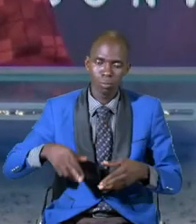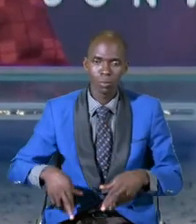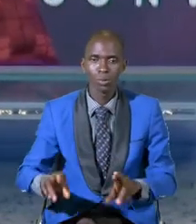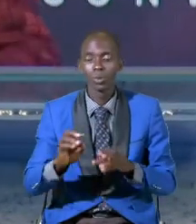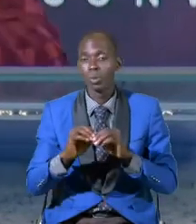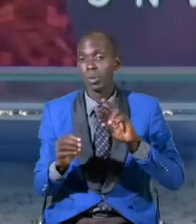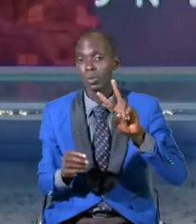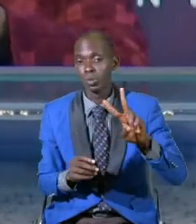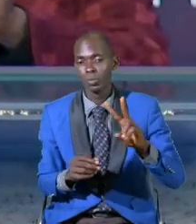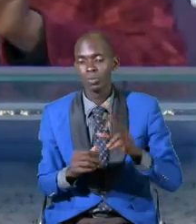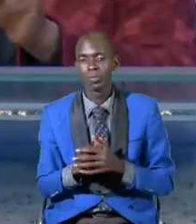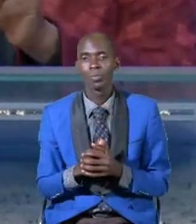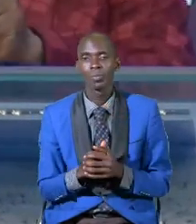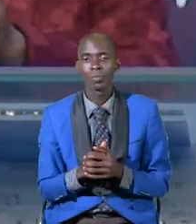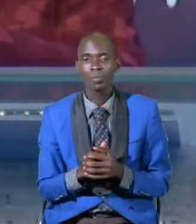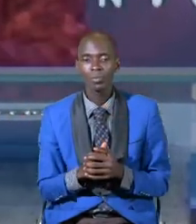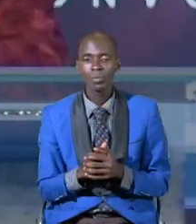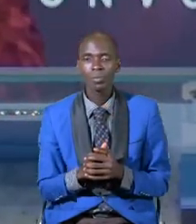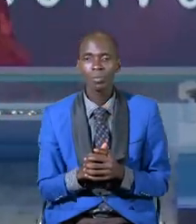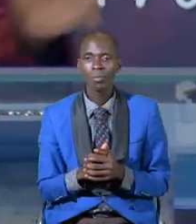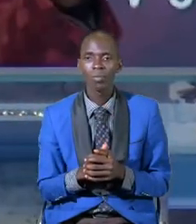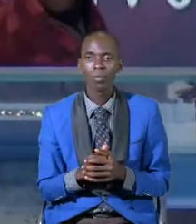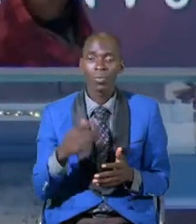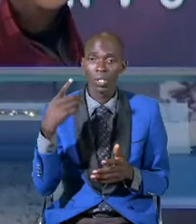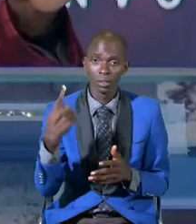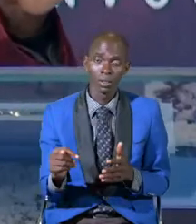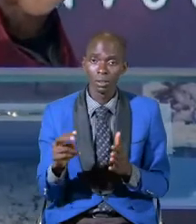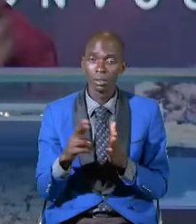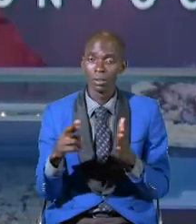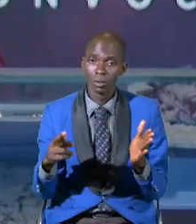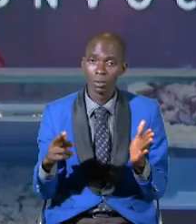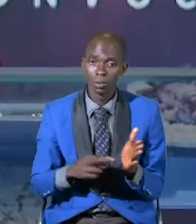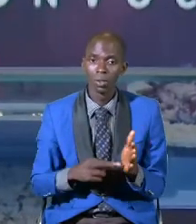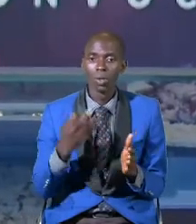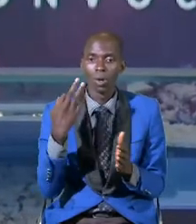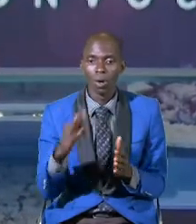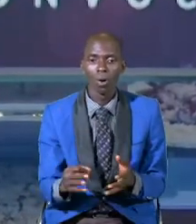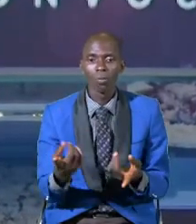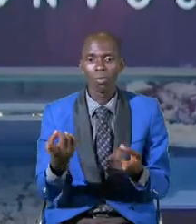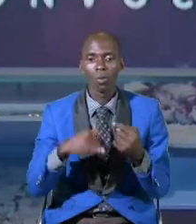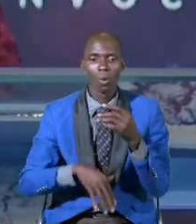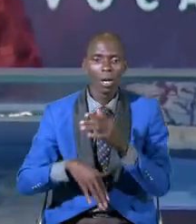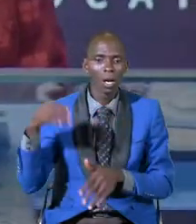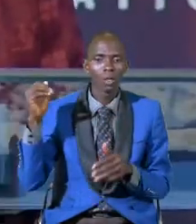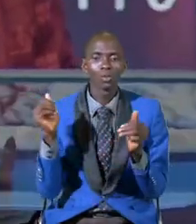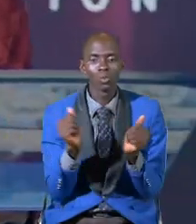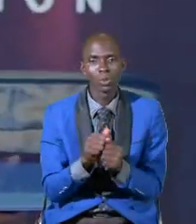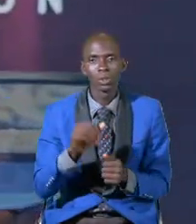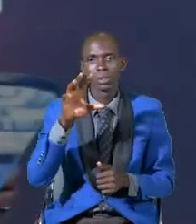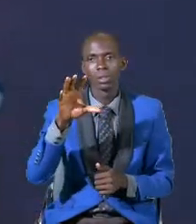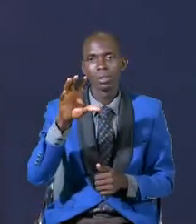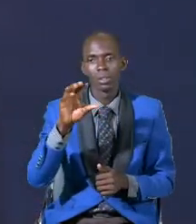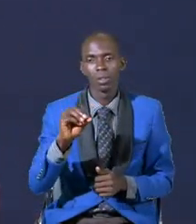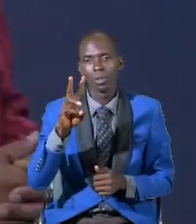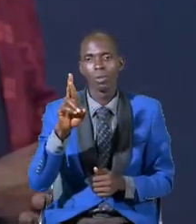here is the consequence of coping out with cowards. The people that